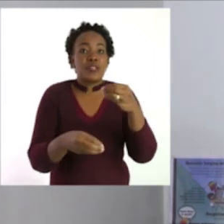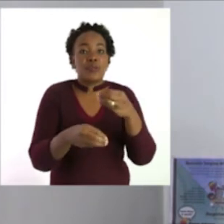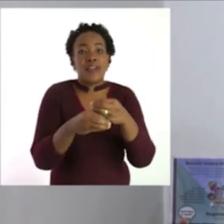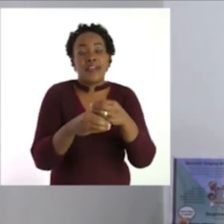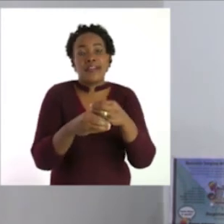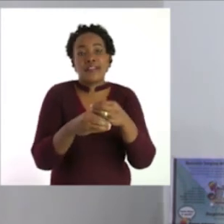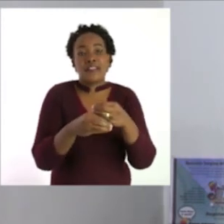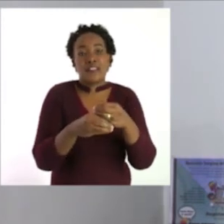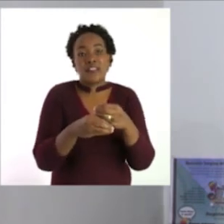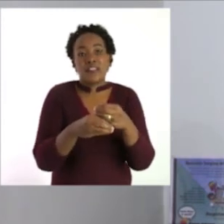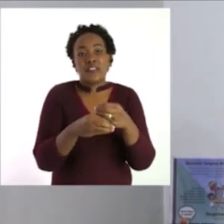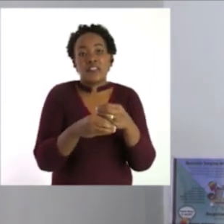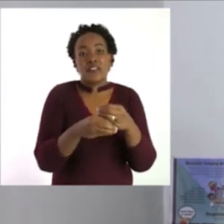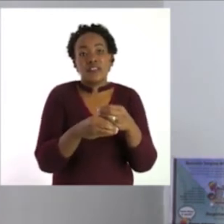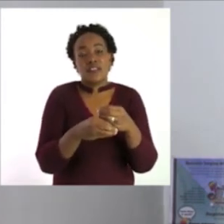7.